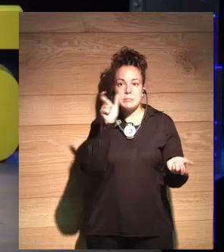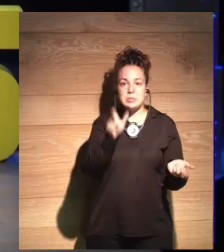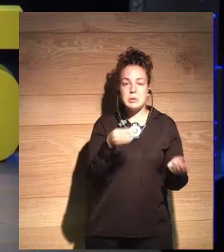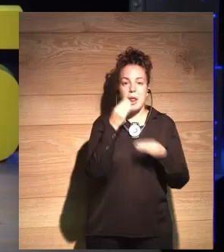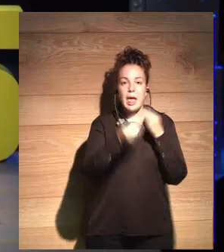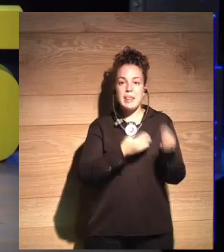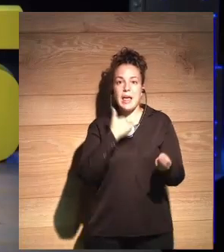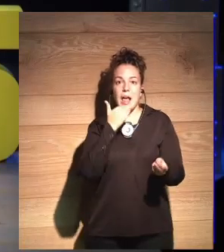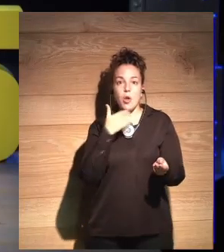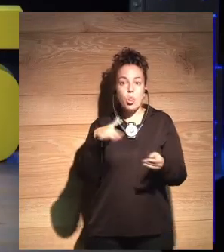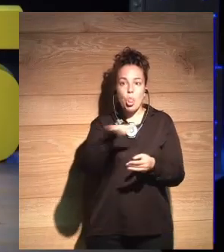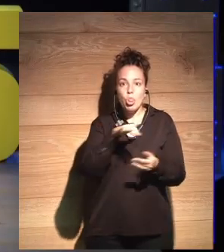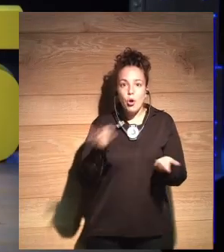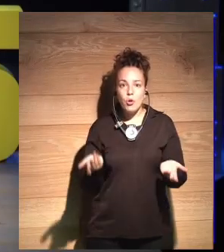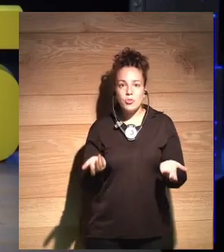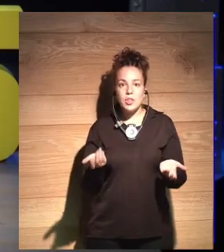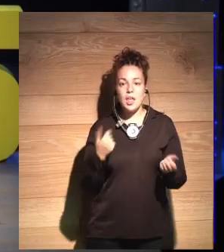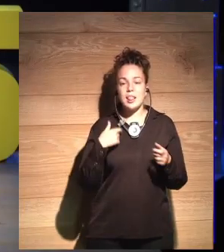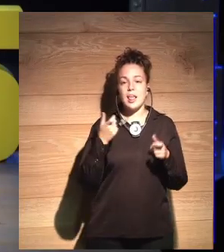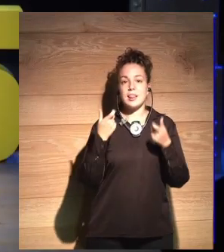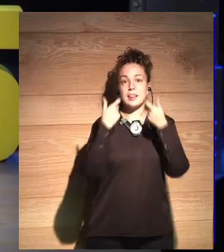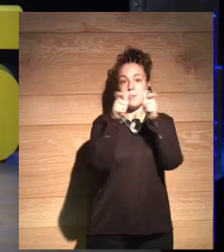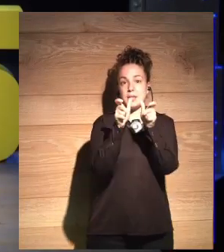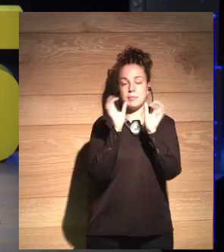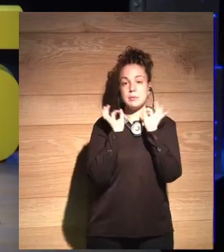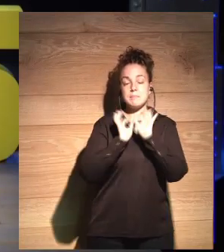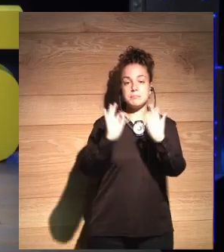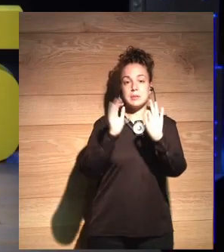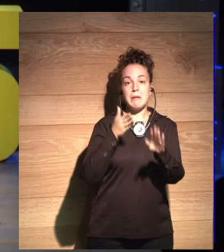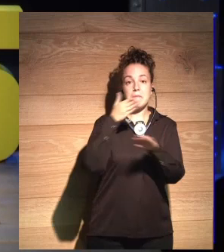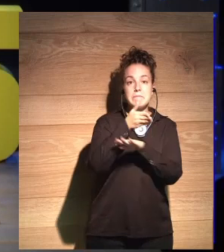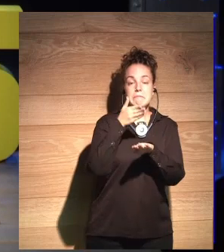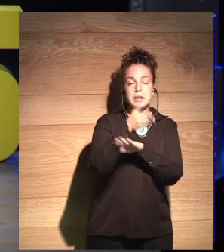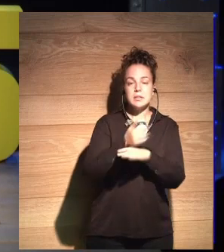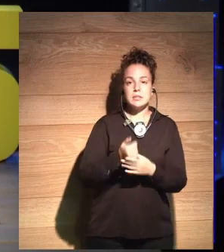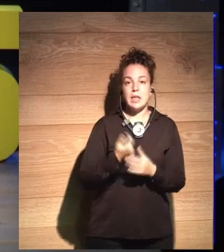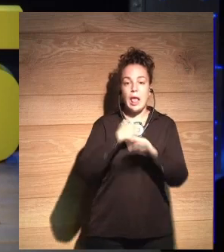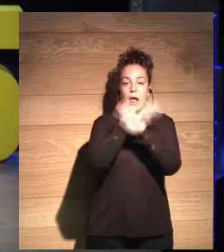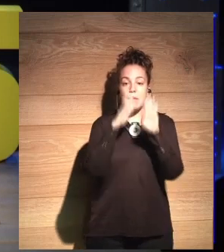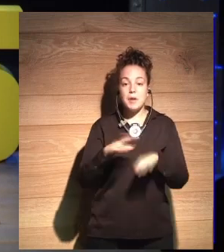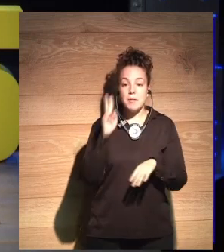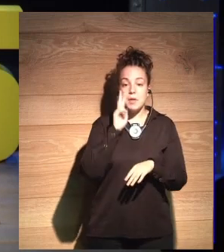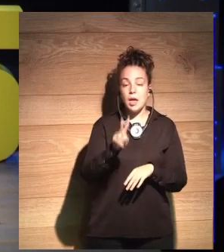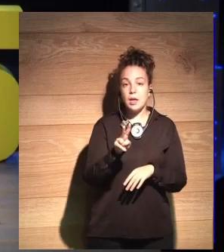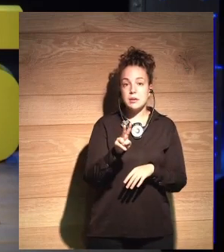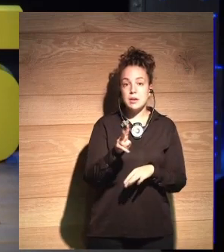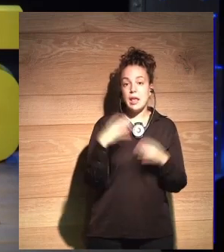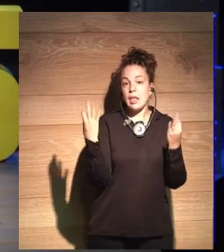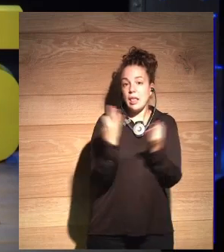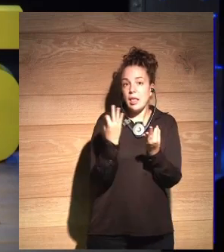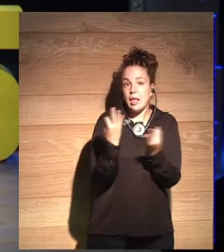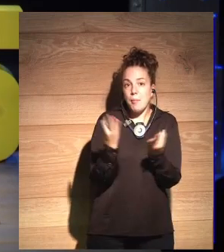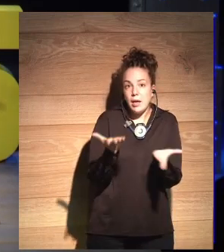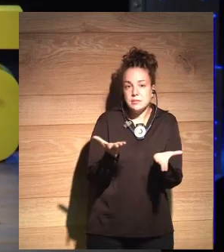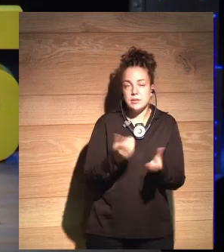was working on something, and then that was the social network. The computer was only doing one thing, spinning a piece